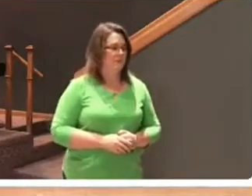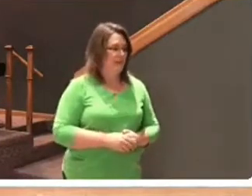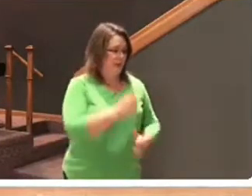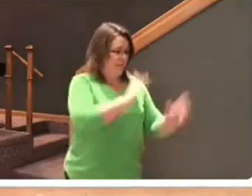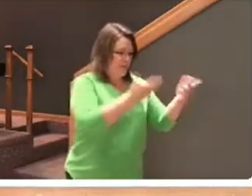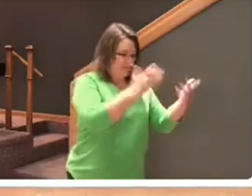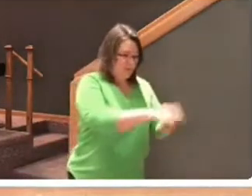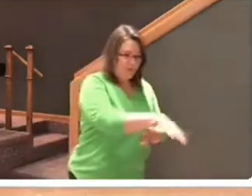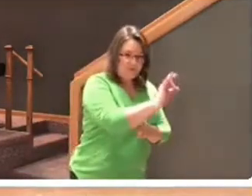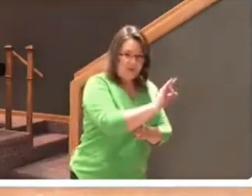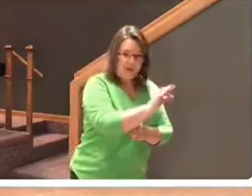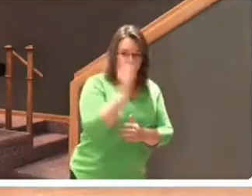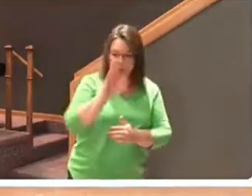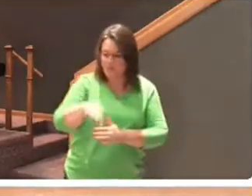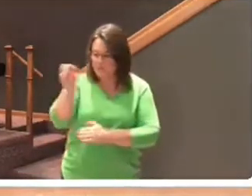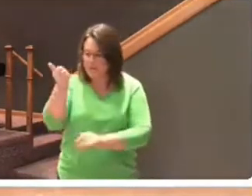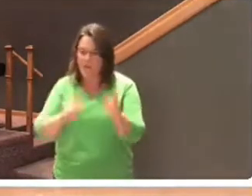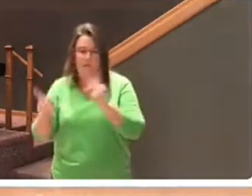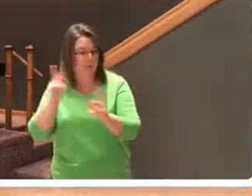found people.